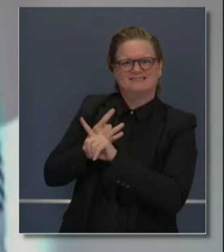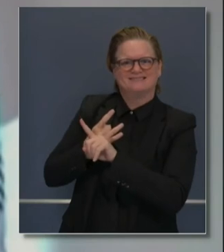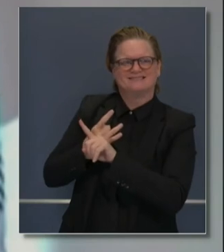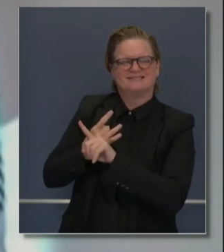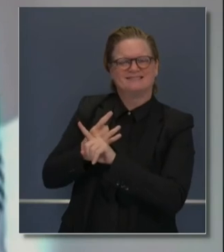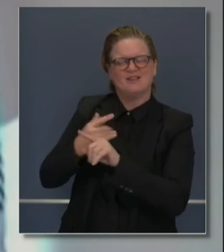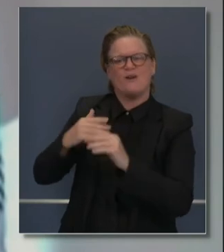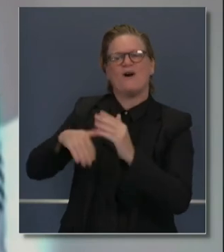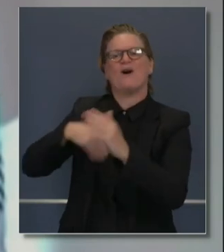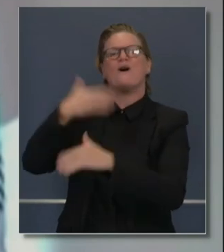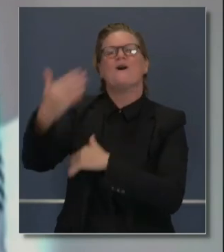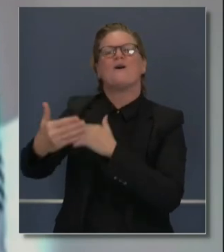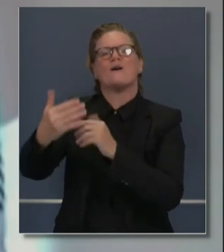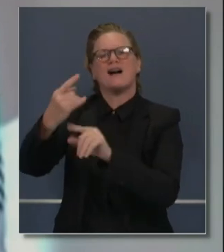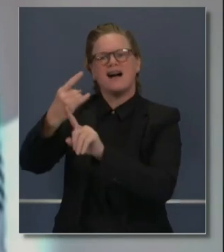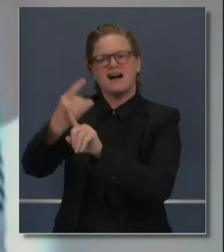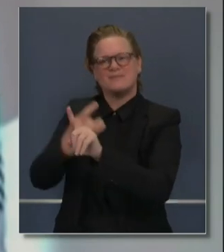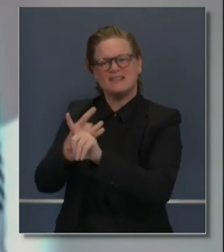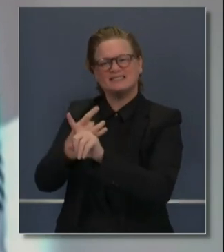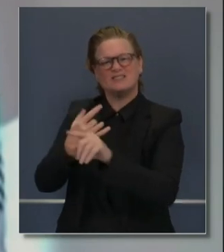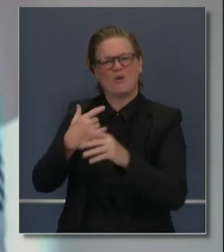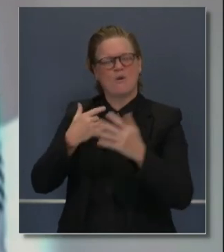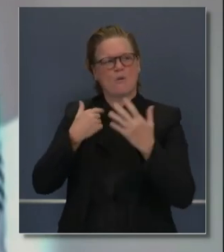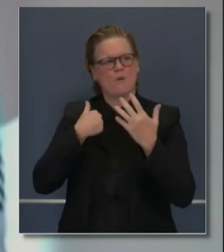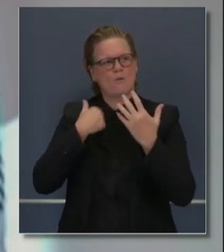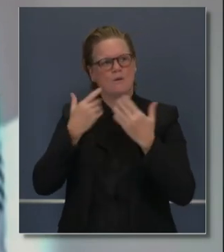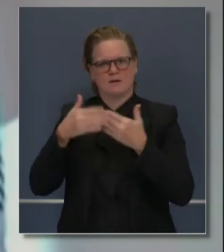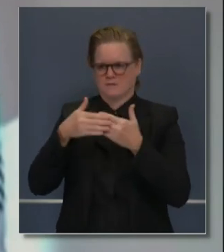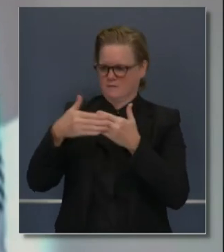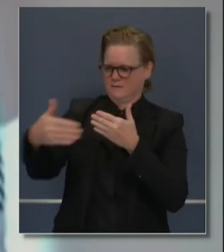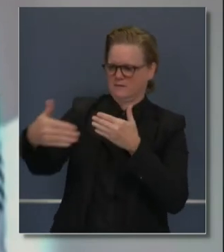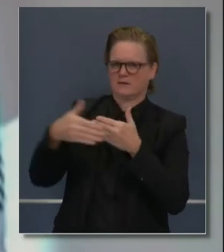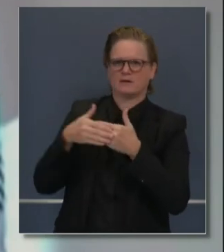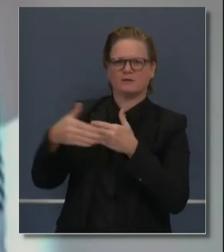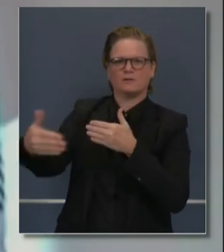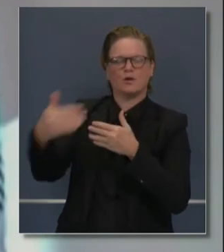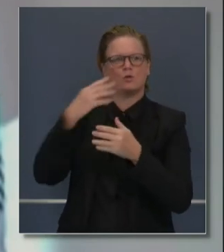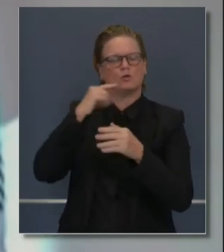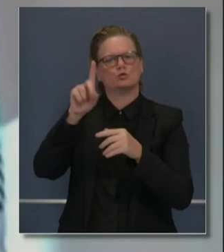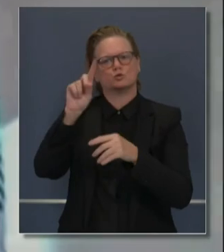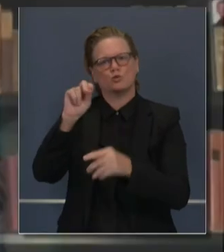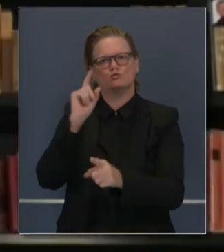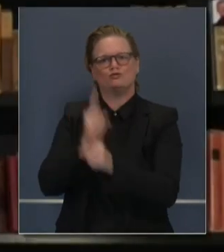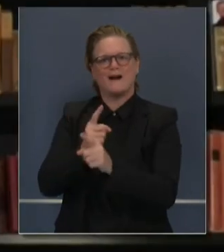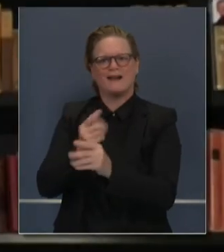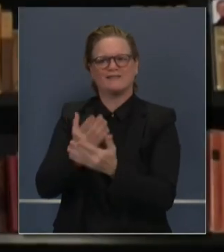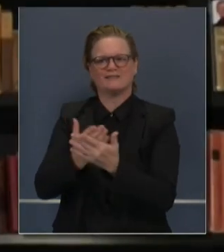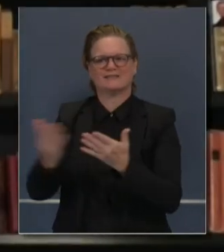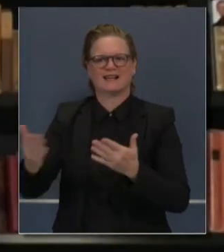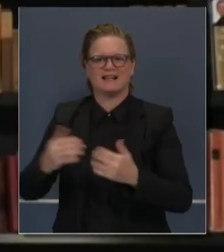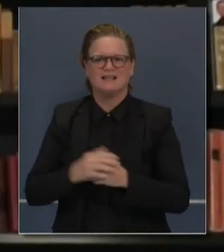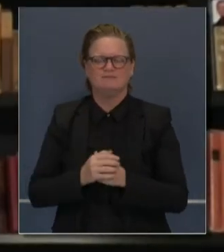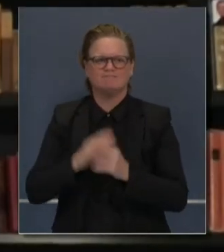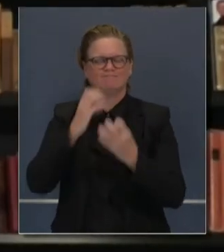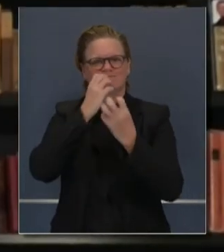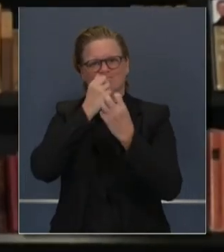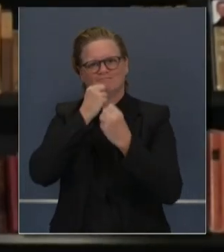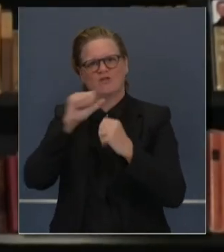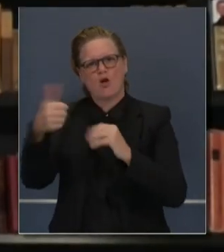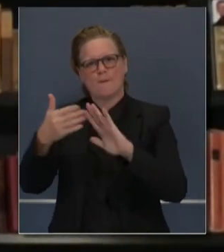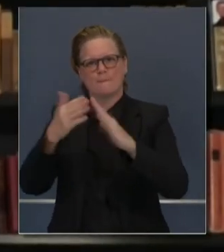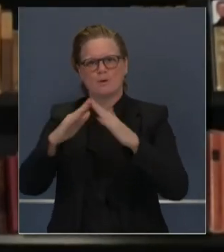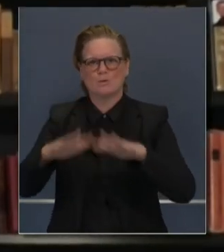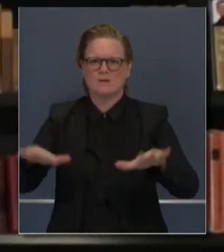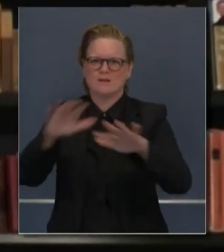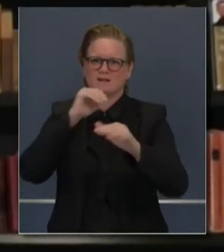and communities and ourselves as it relates to quarantine. Yeah, and I think belabor this, and I won't